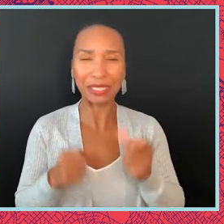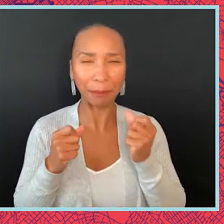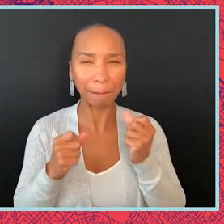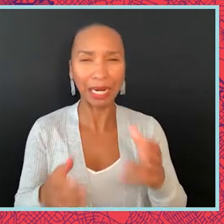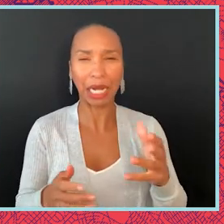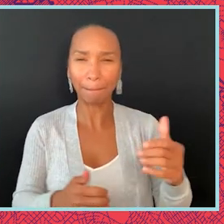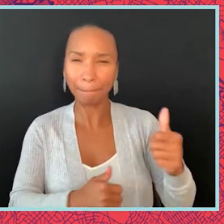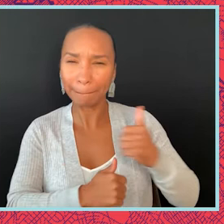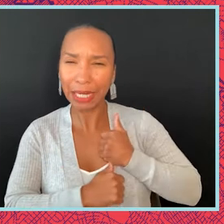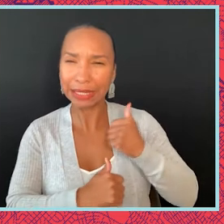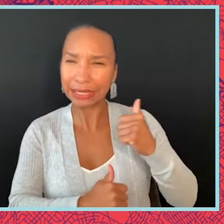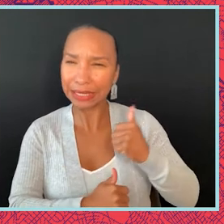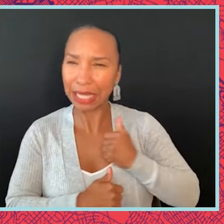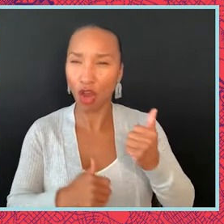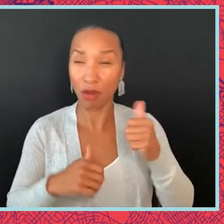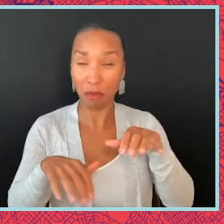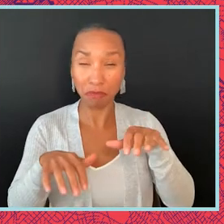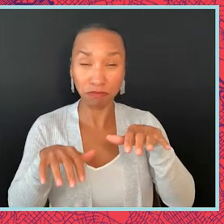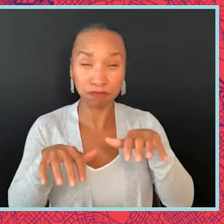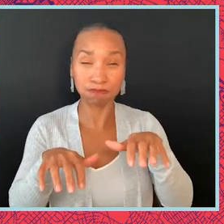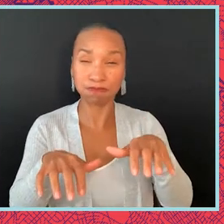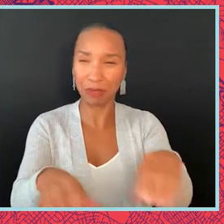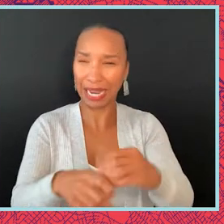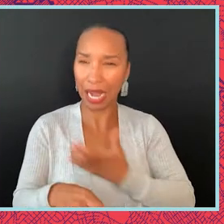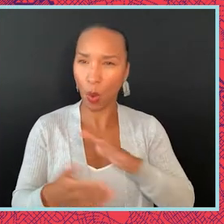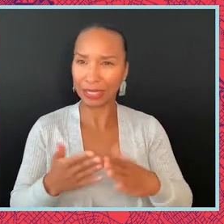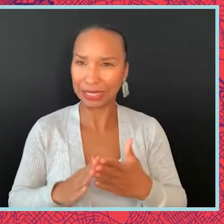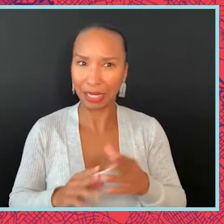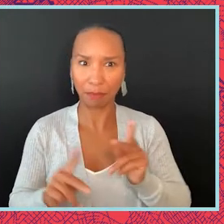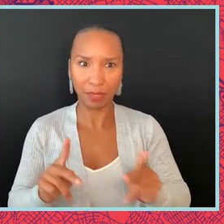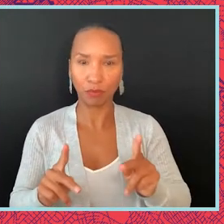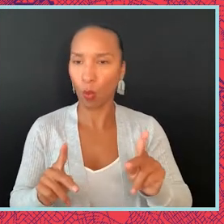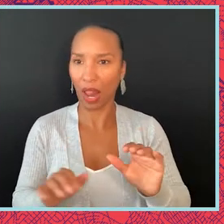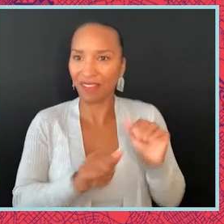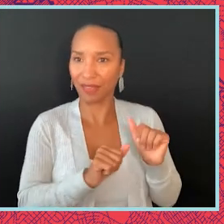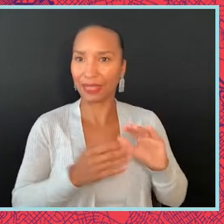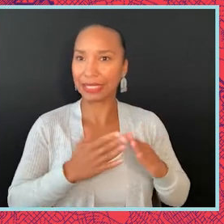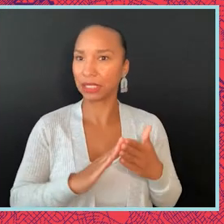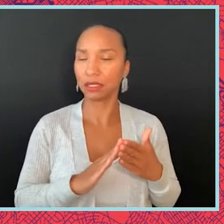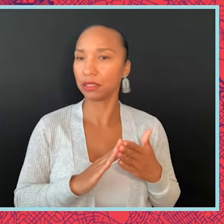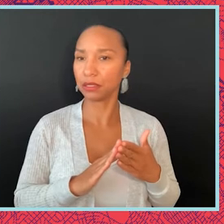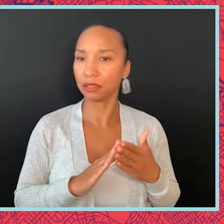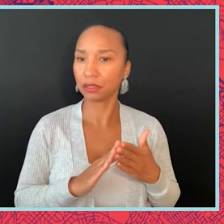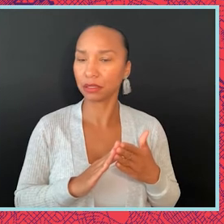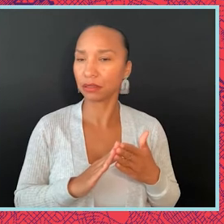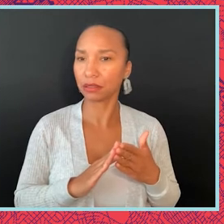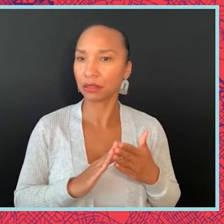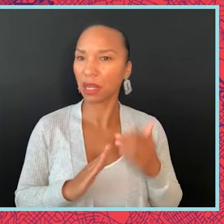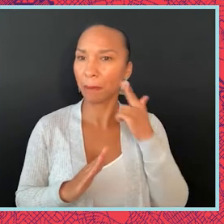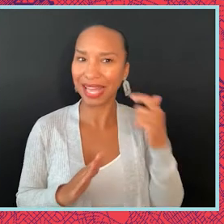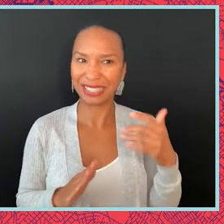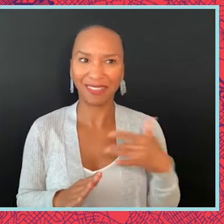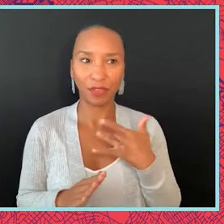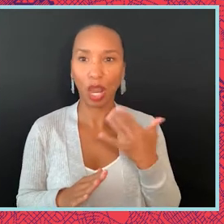tens of thousands of military forces in our city that caused people to actually leave the city